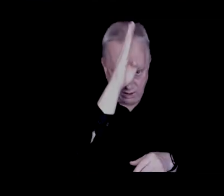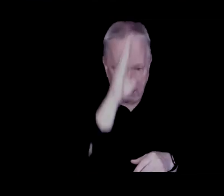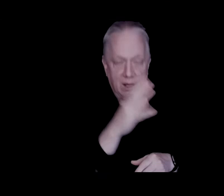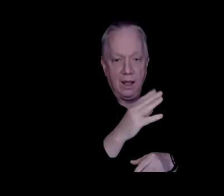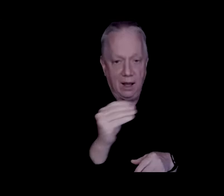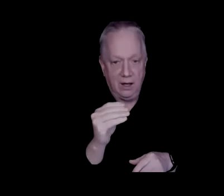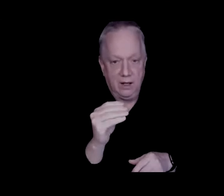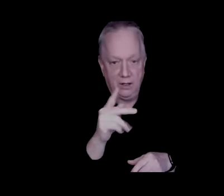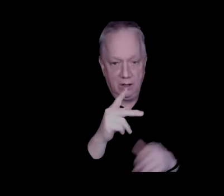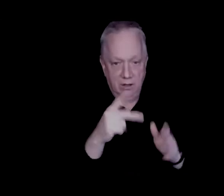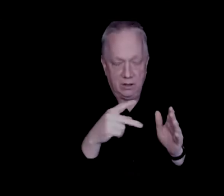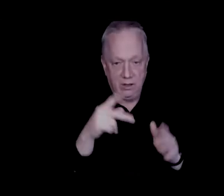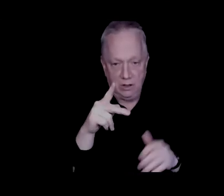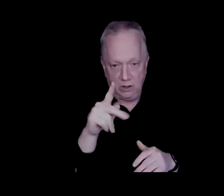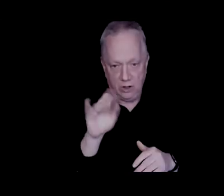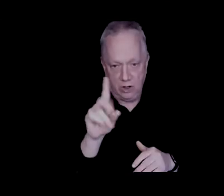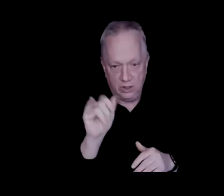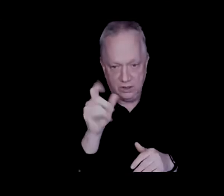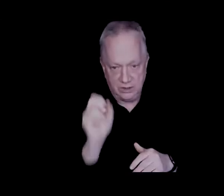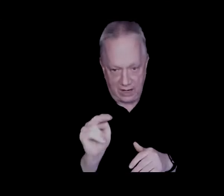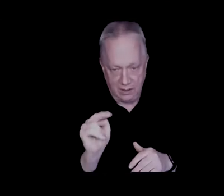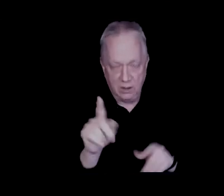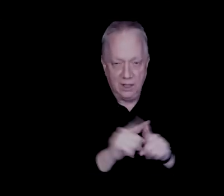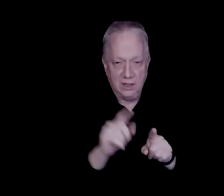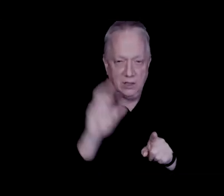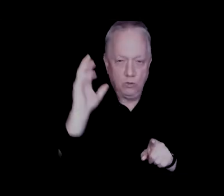the Kurdistan. And it's a radio